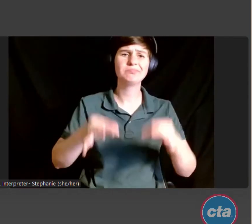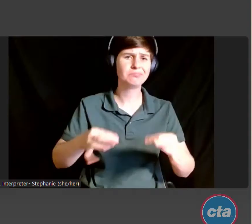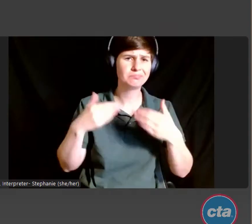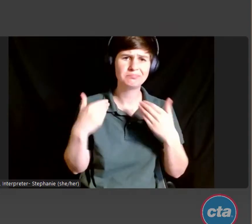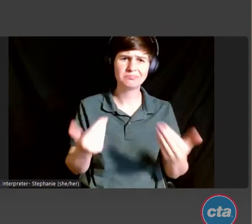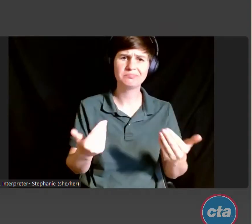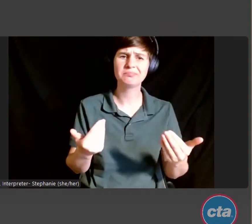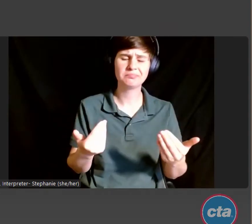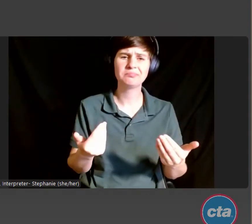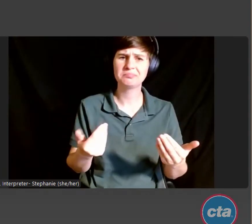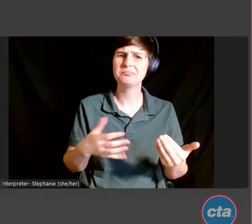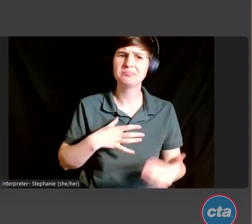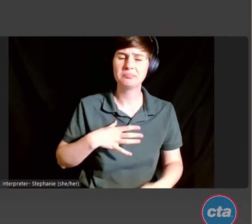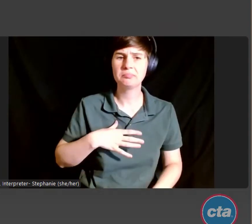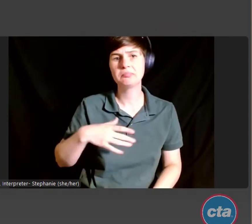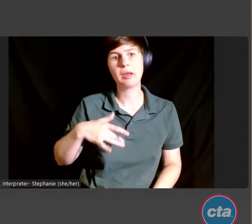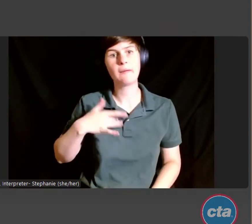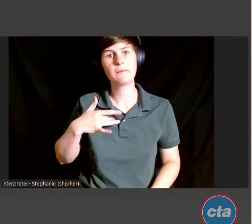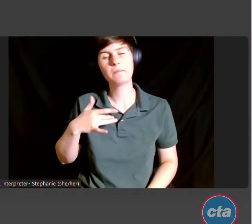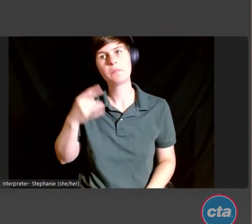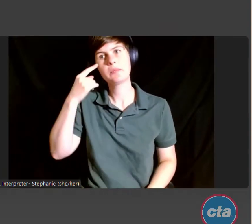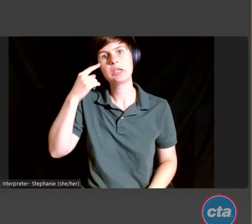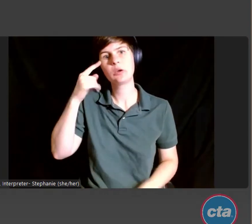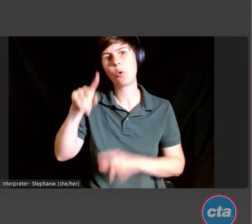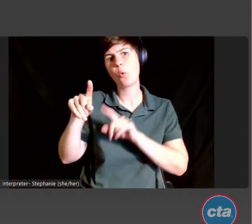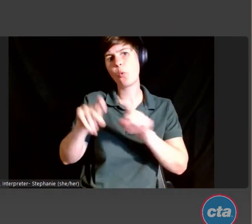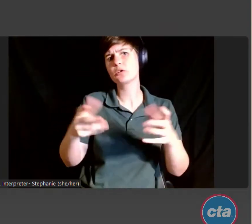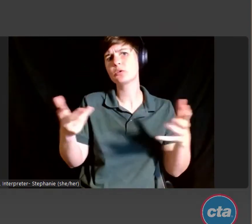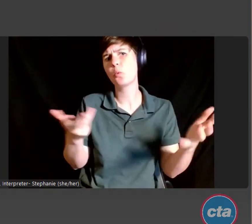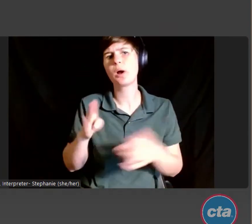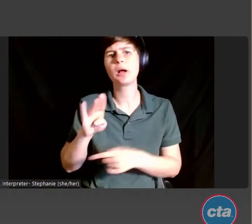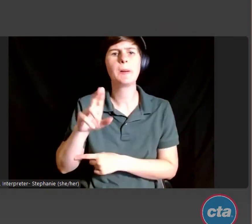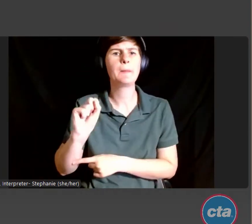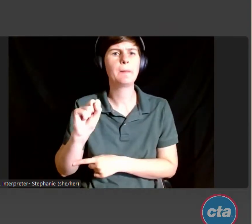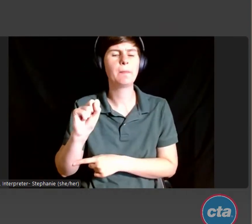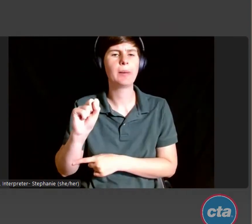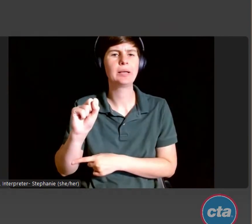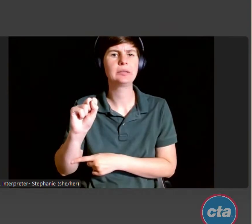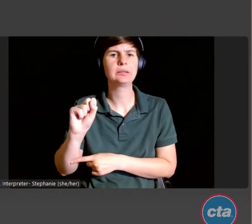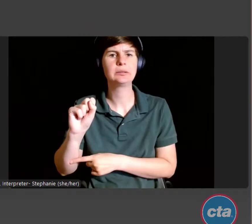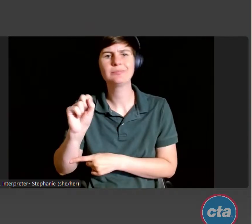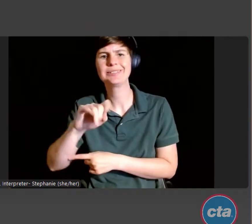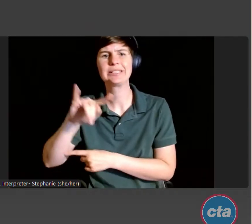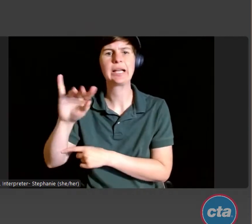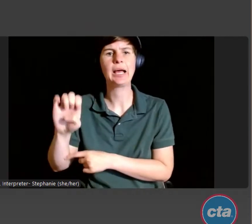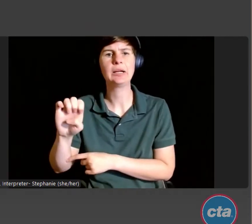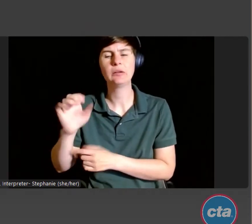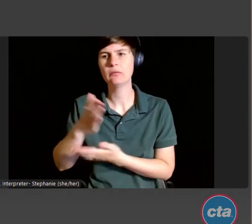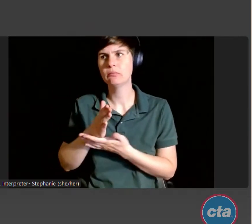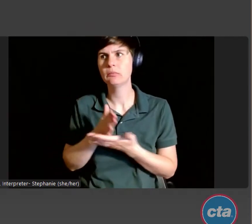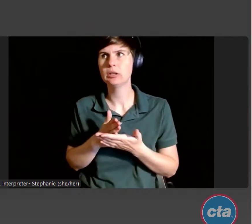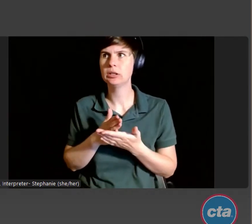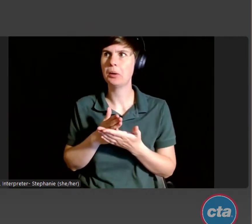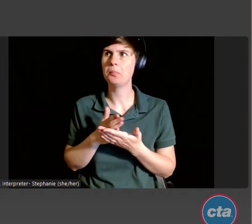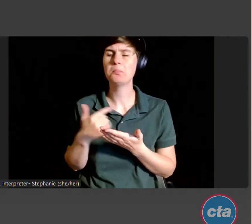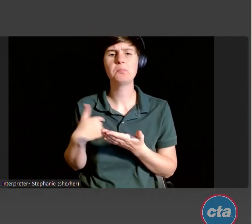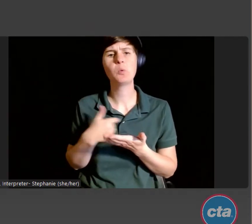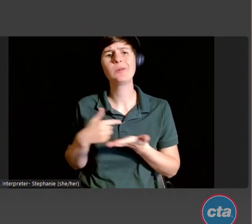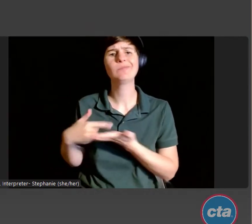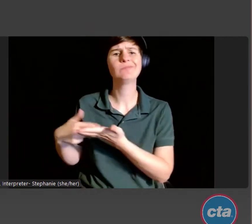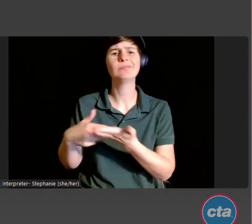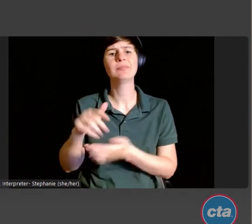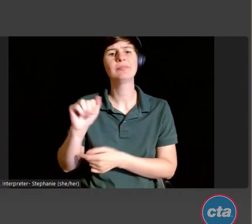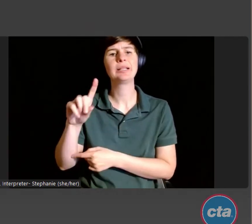thing that there'll be questions on is bus islands. There's been some conversations recently at the ADA